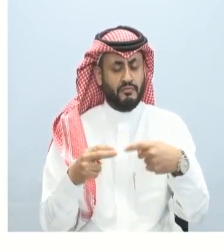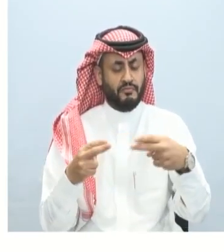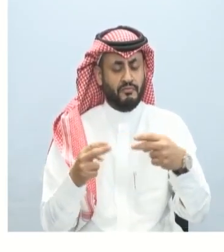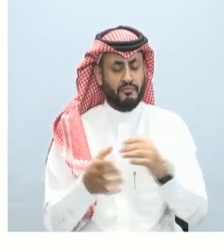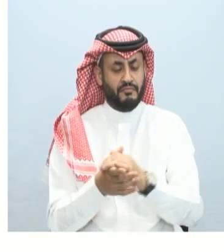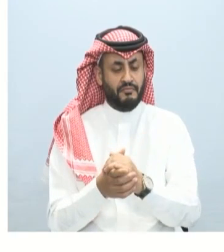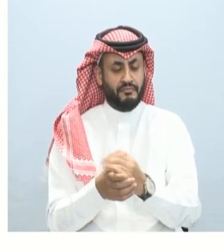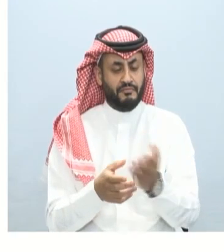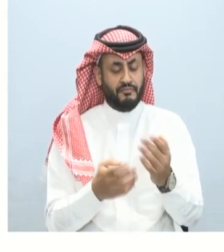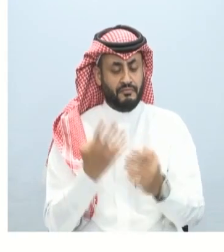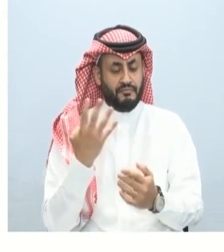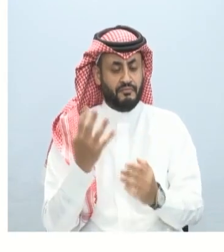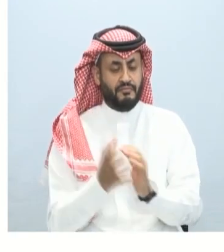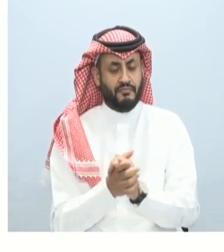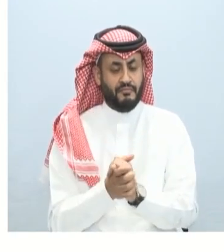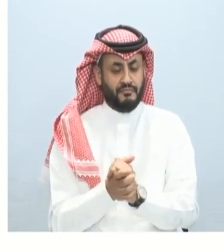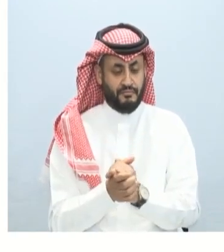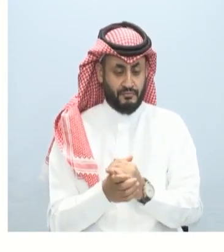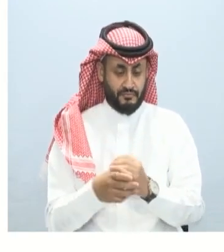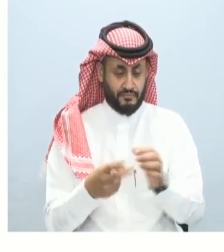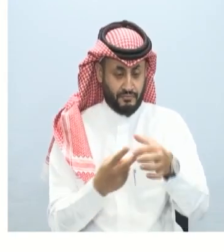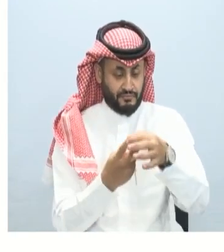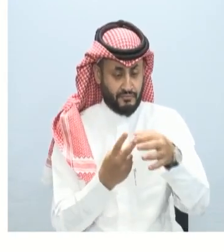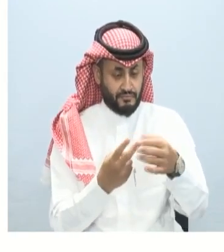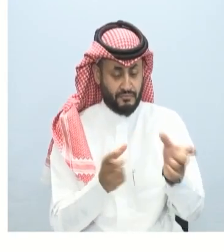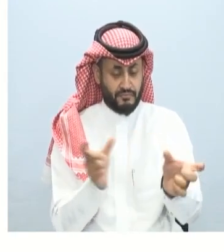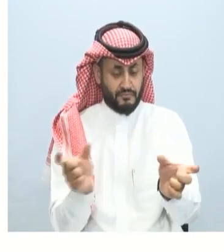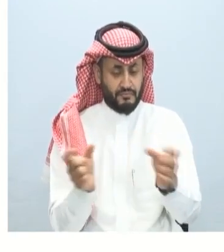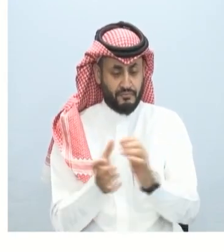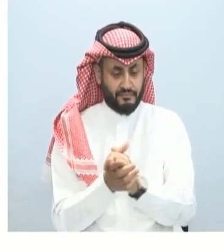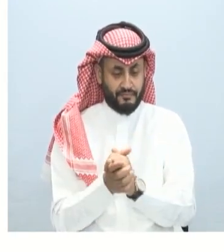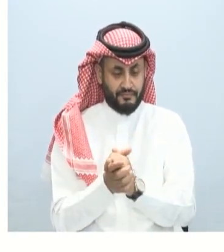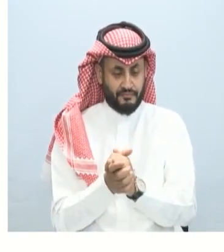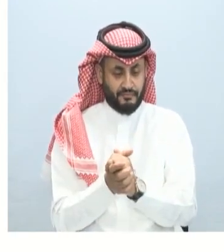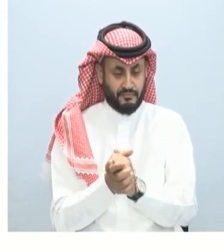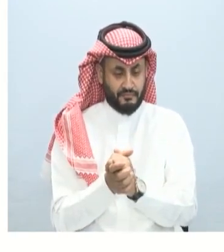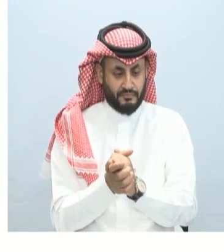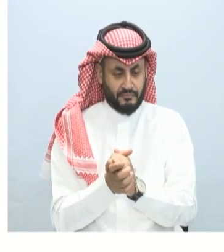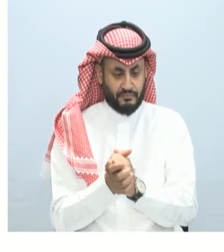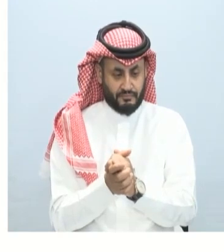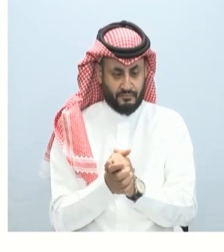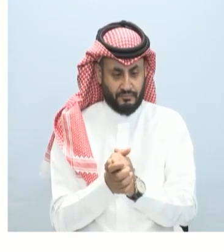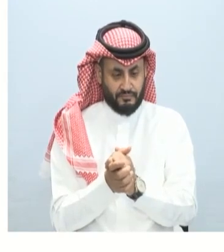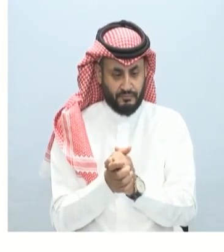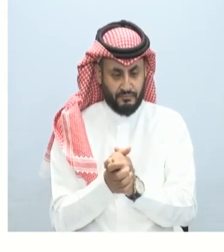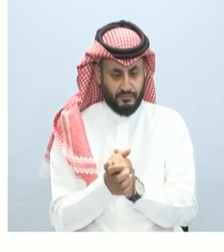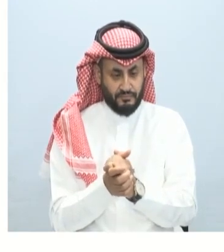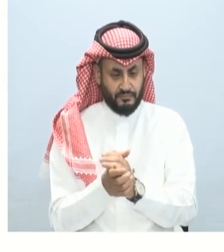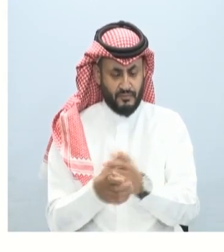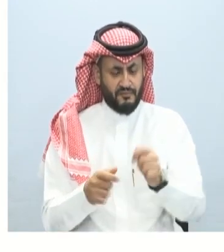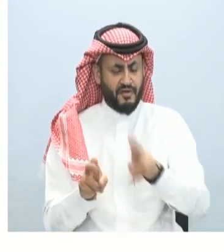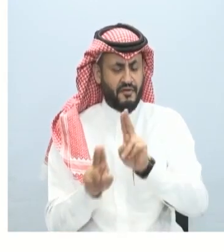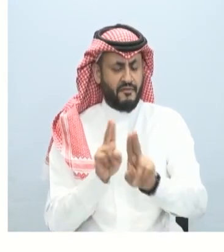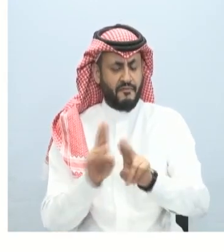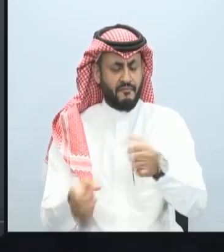Moving on, we have here number four. Now we have here, we have Ayrton Senna, Jim Clark were famous race car drivers. So